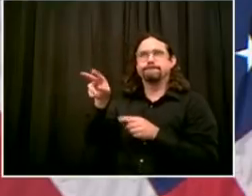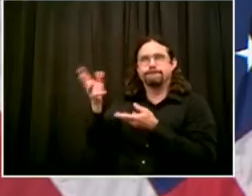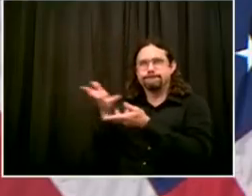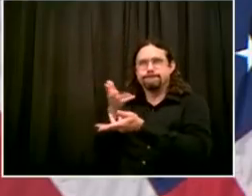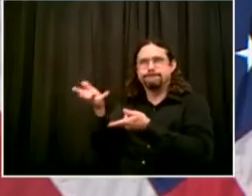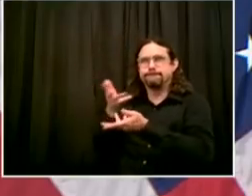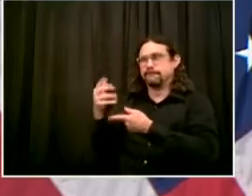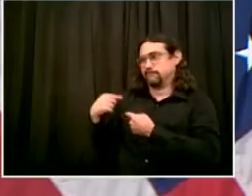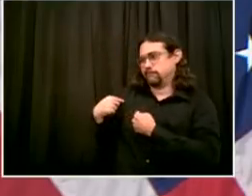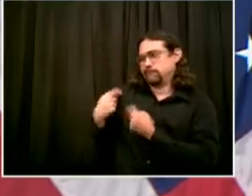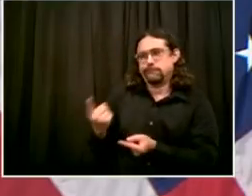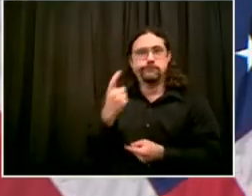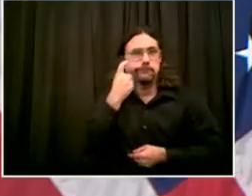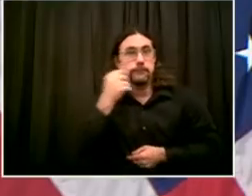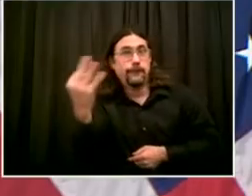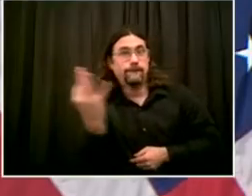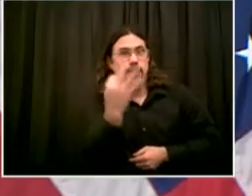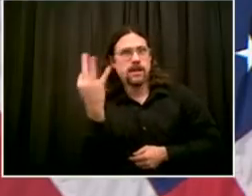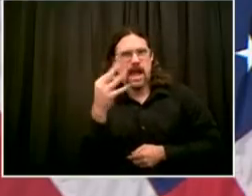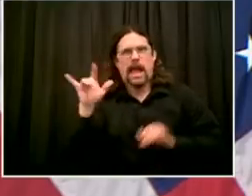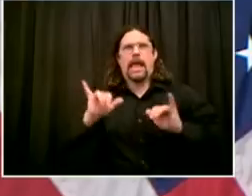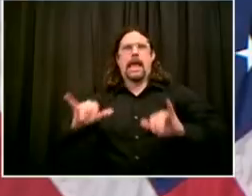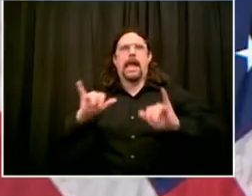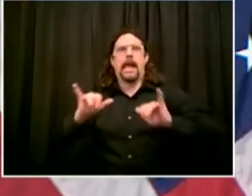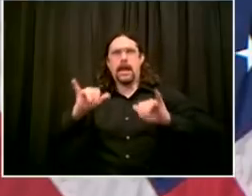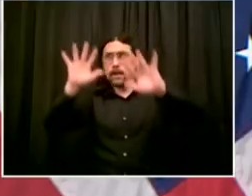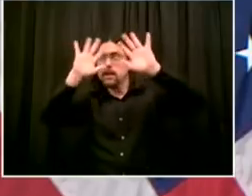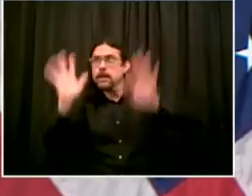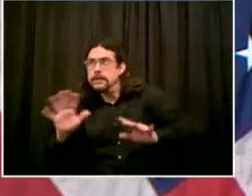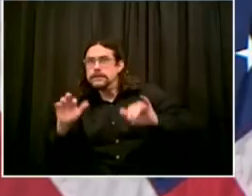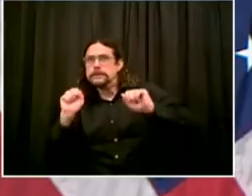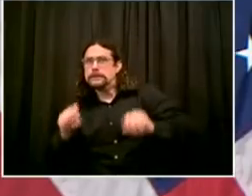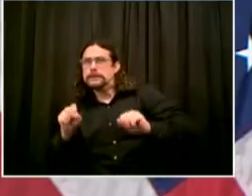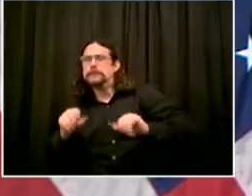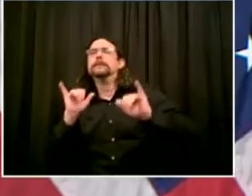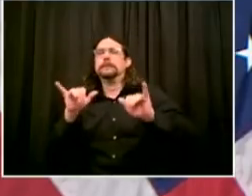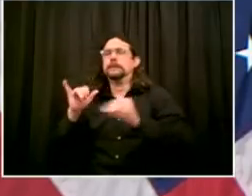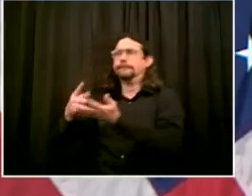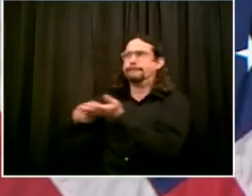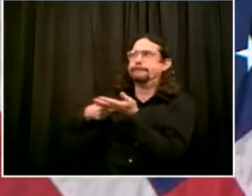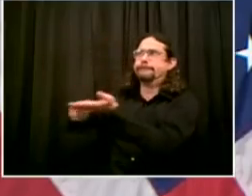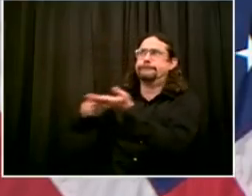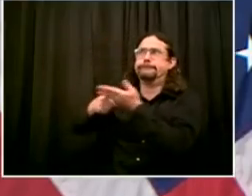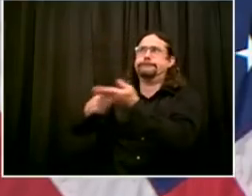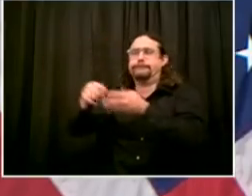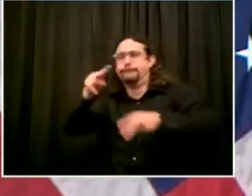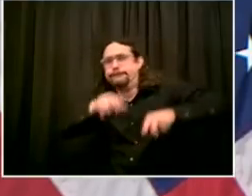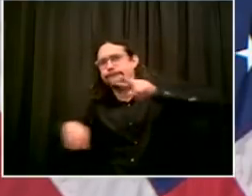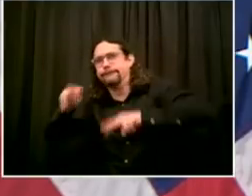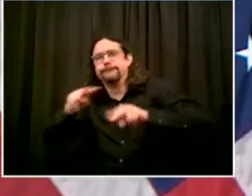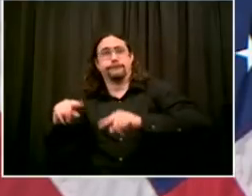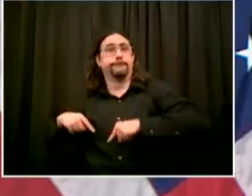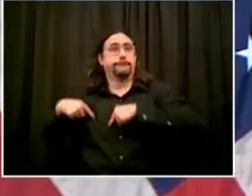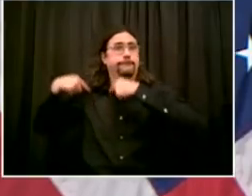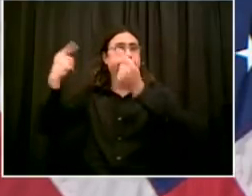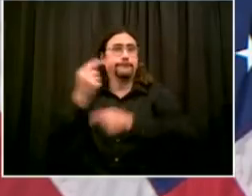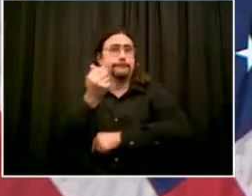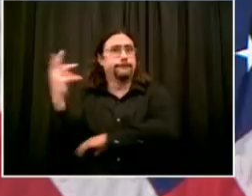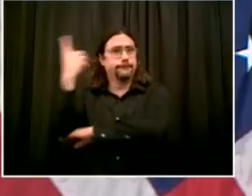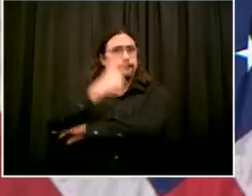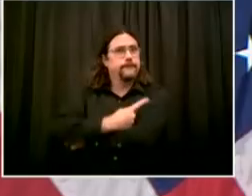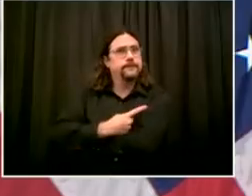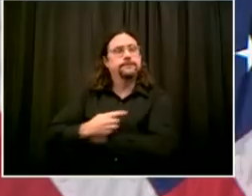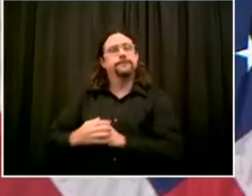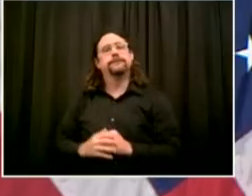8 p.m. tonight. We're going to deploy operations personnel into each of our boroughs so they can assess street conditions